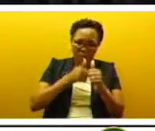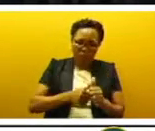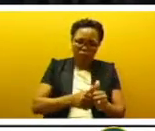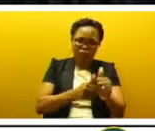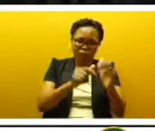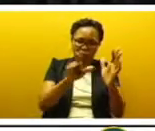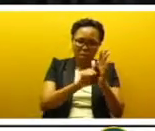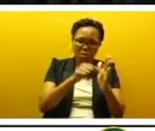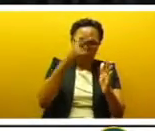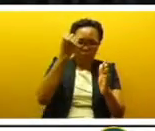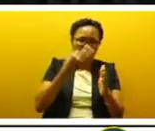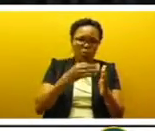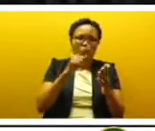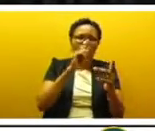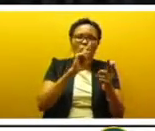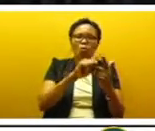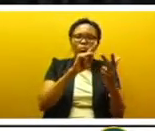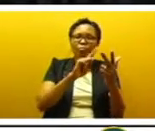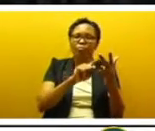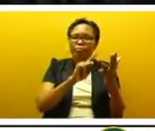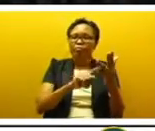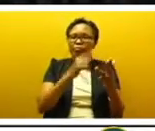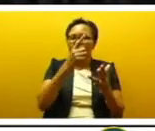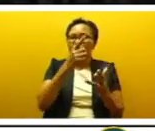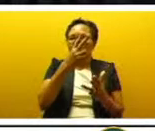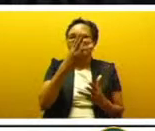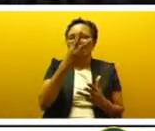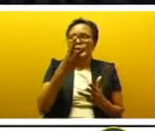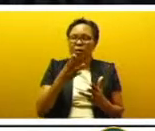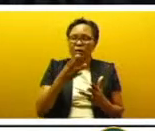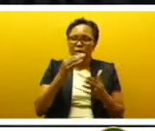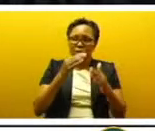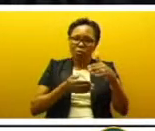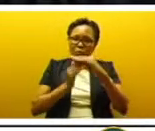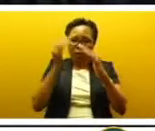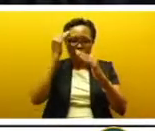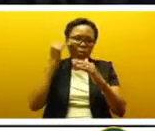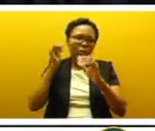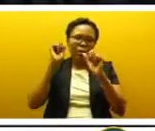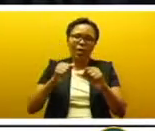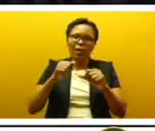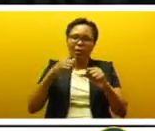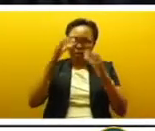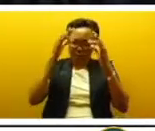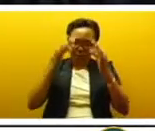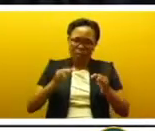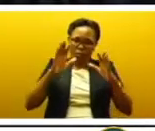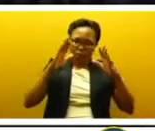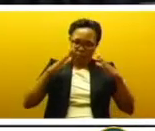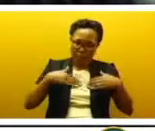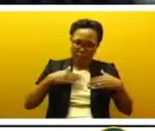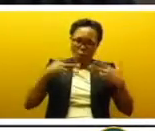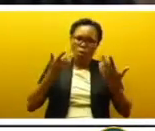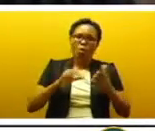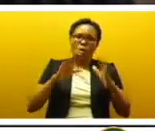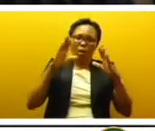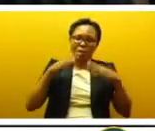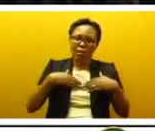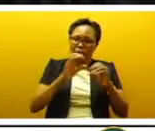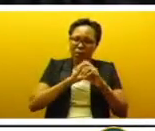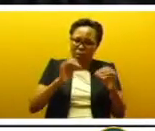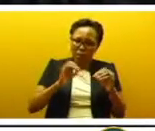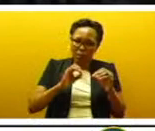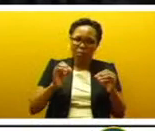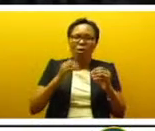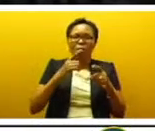may decide to excuse you or not. But in the absence of that, non-compliance has